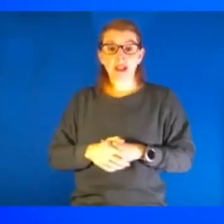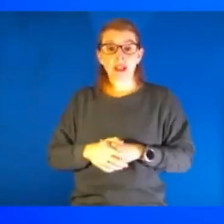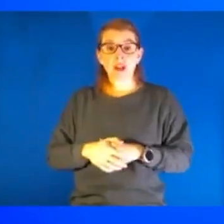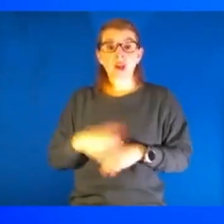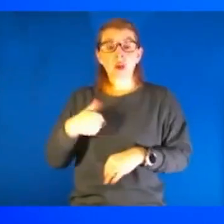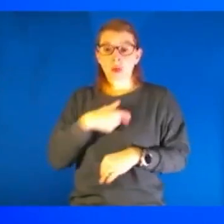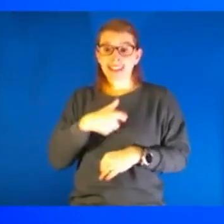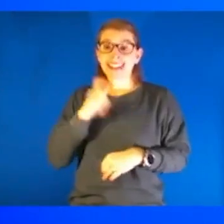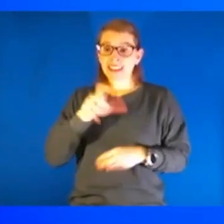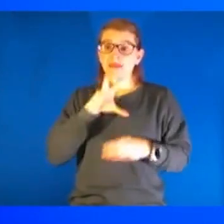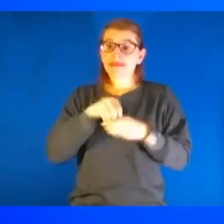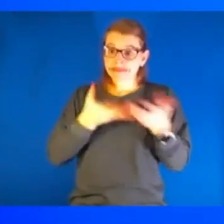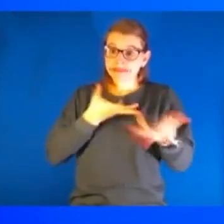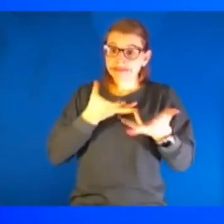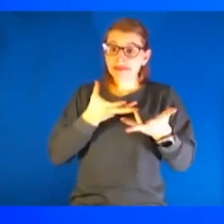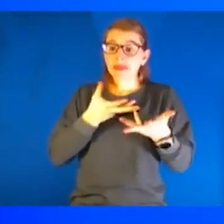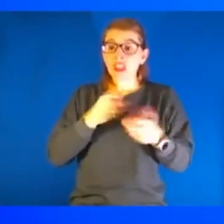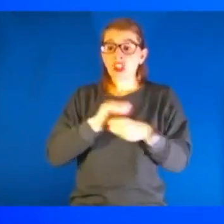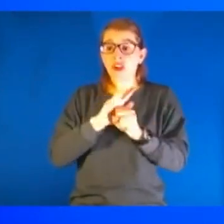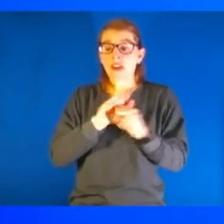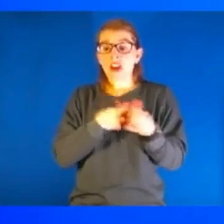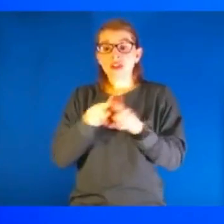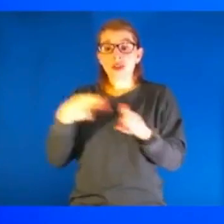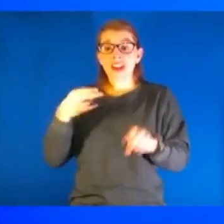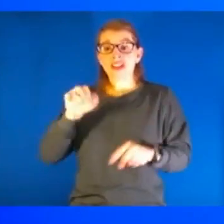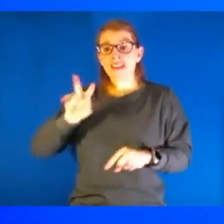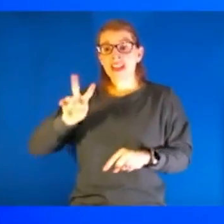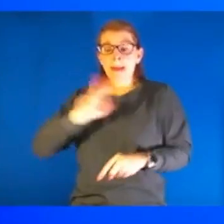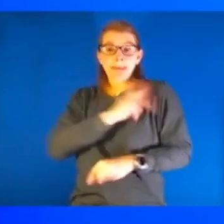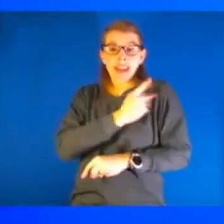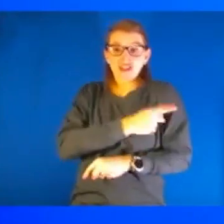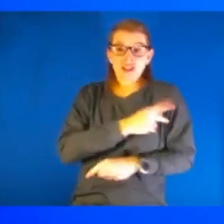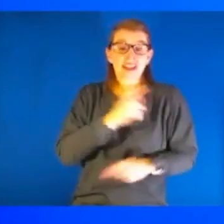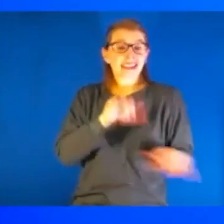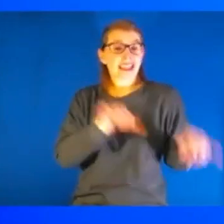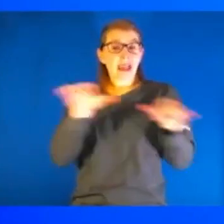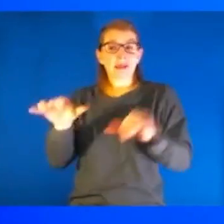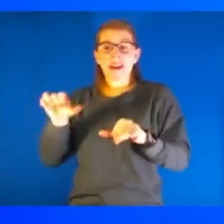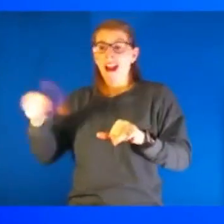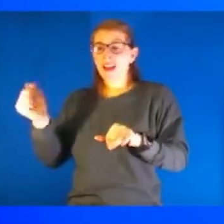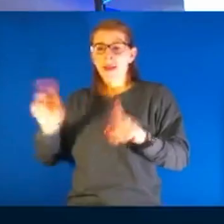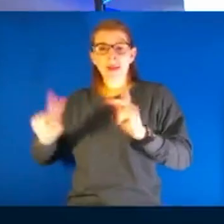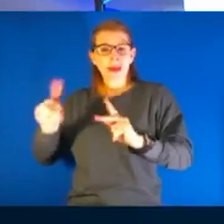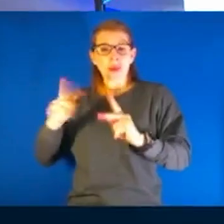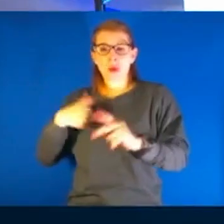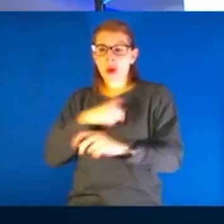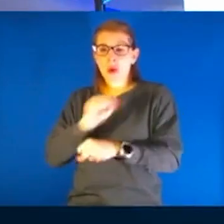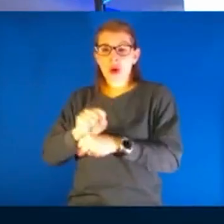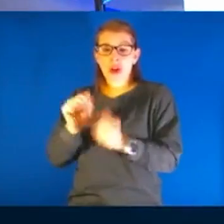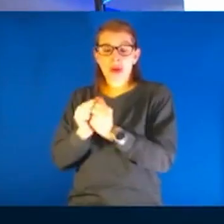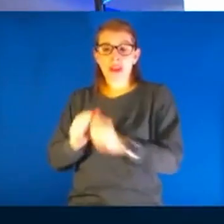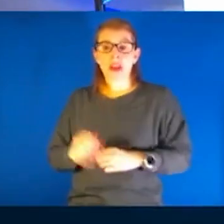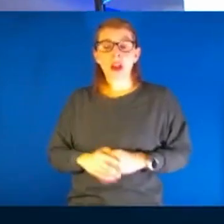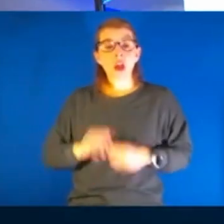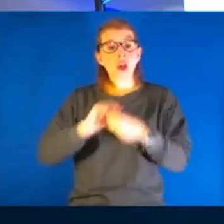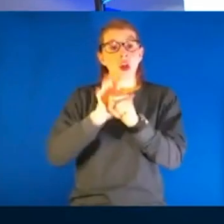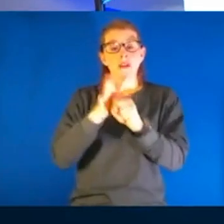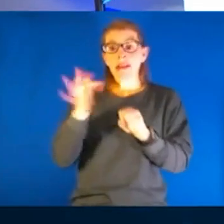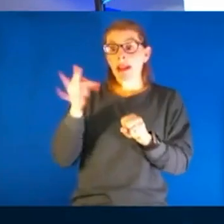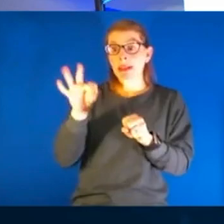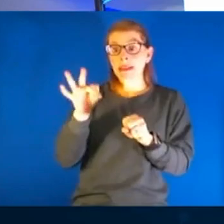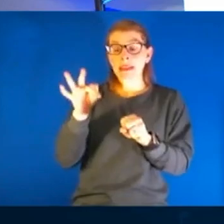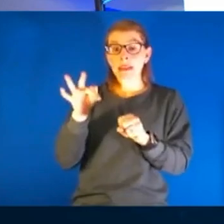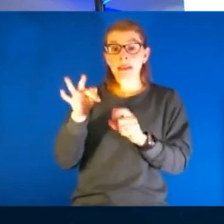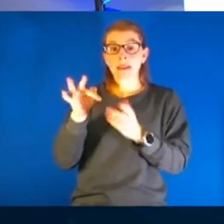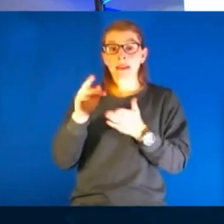COVID amongst our HIV patients, just as we would for any other individuals that we're working with. So COVID vaccine with HIV doesn't make you less safe because it